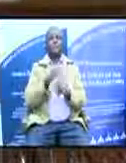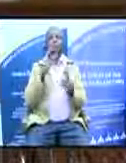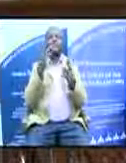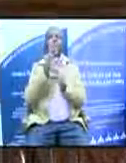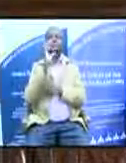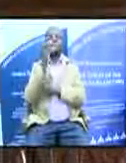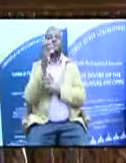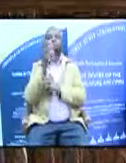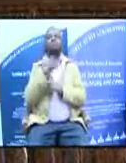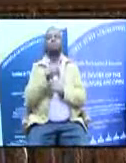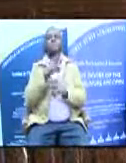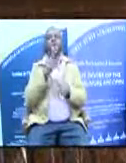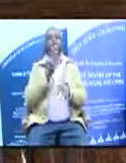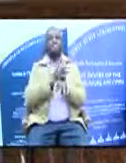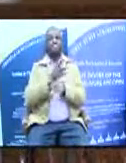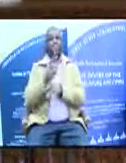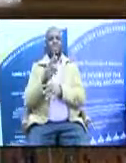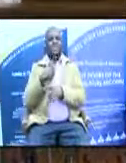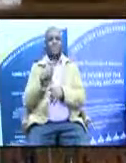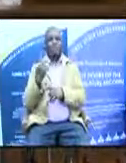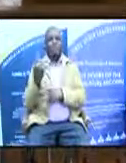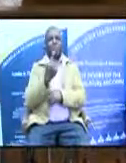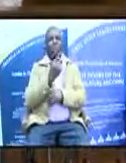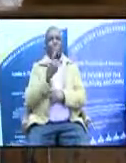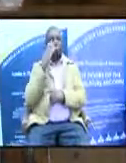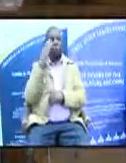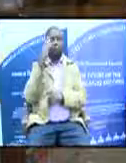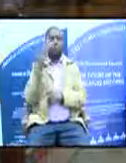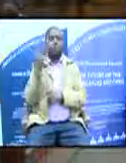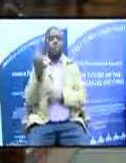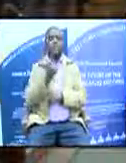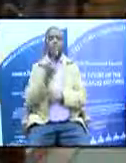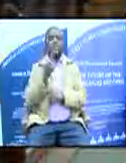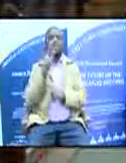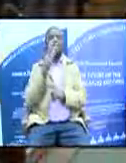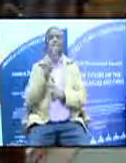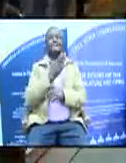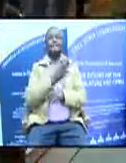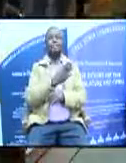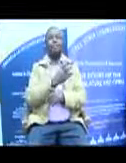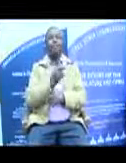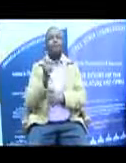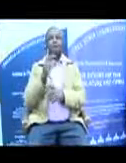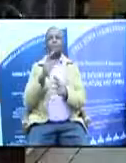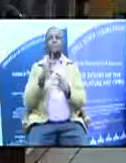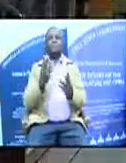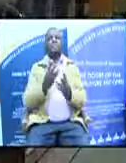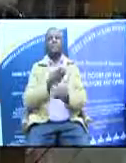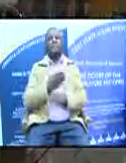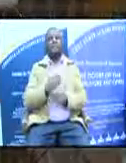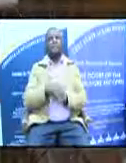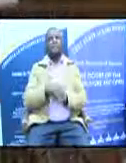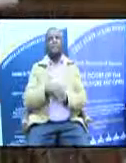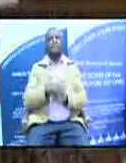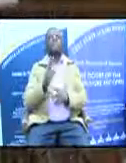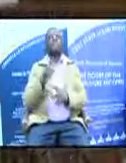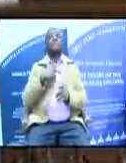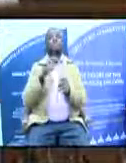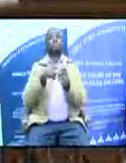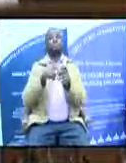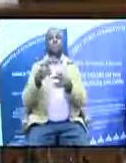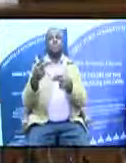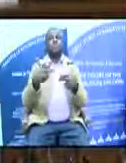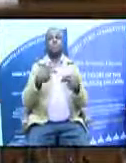Free State, ladies and gentlemen. My greetings go to everyone in this August House, those who have joined this sitting